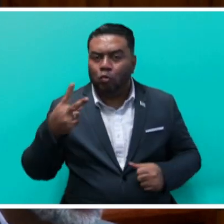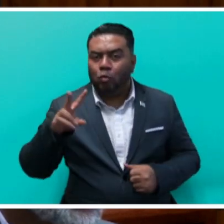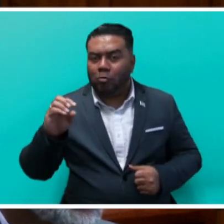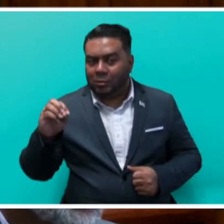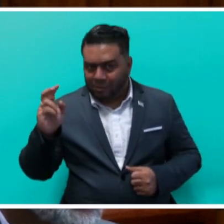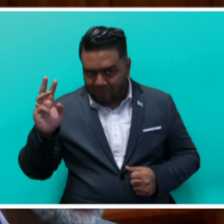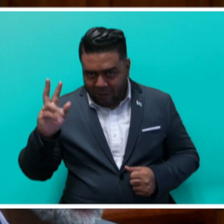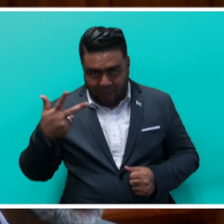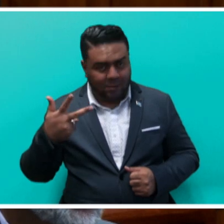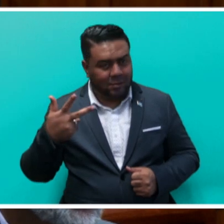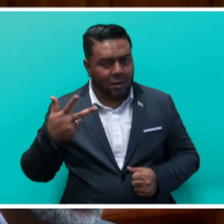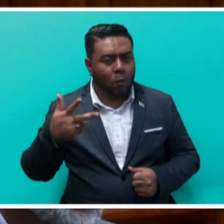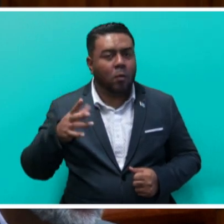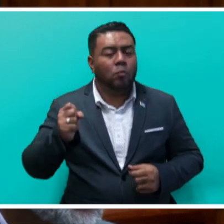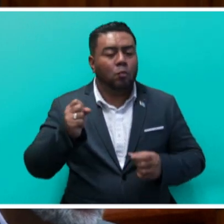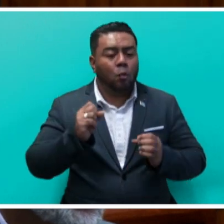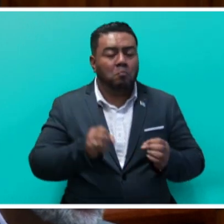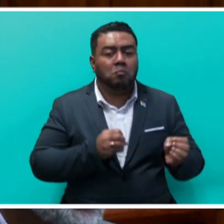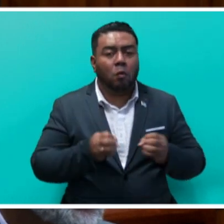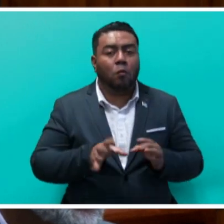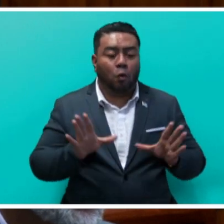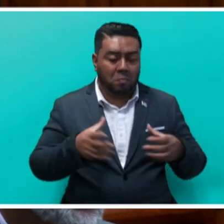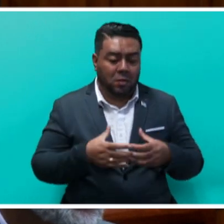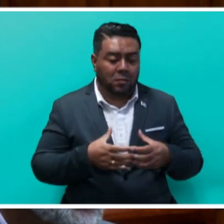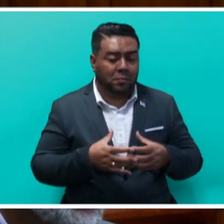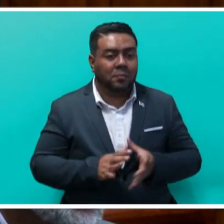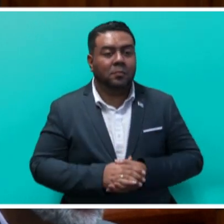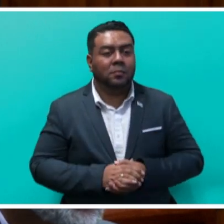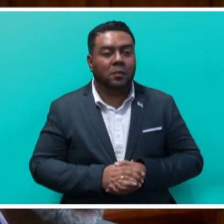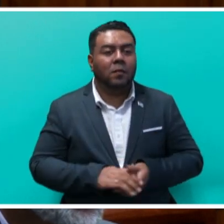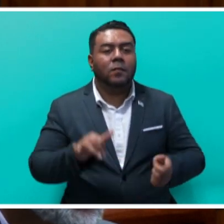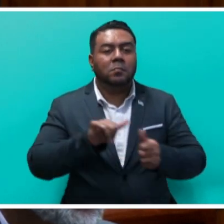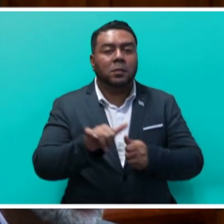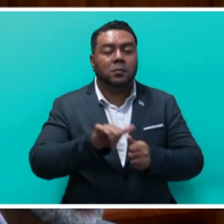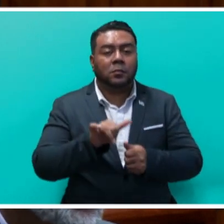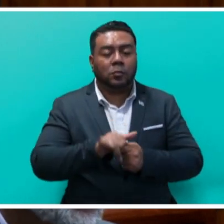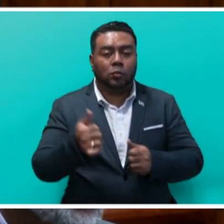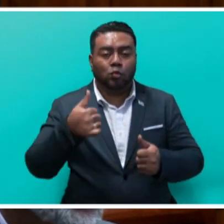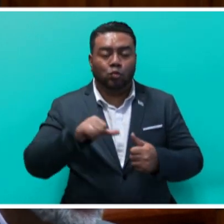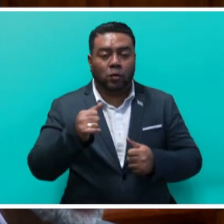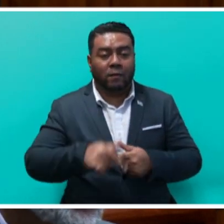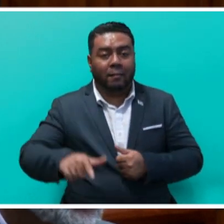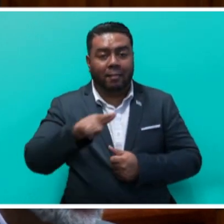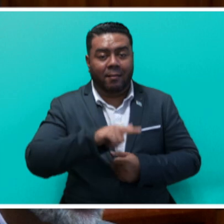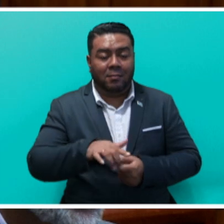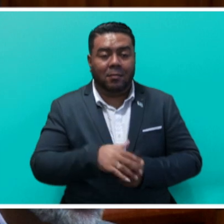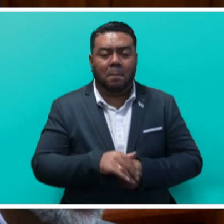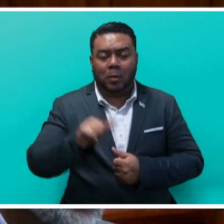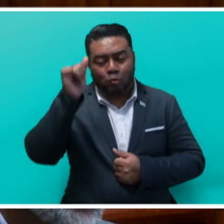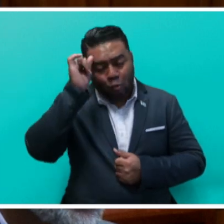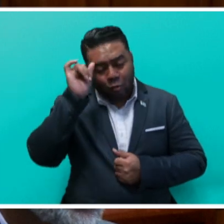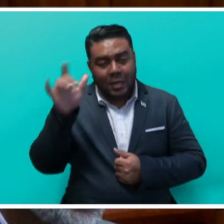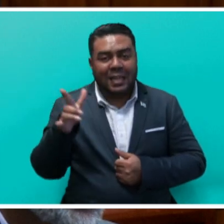the operation of the Committee for Better Utilisation of Land, better known